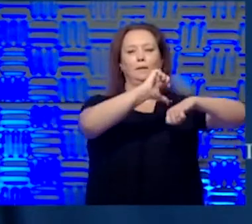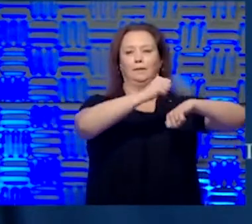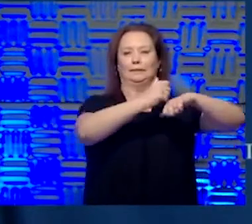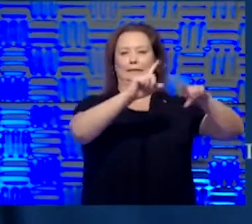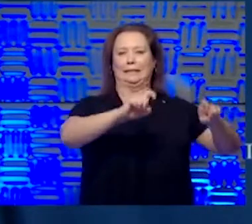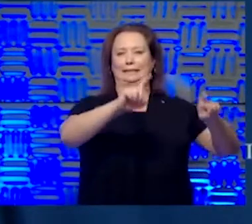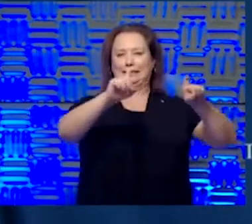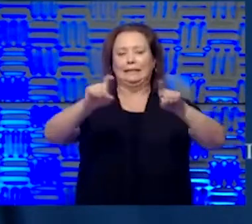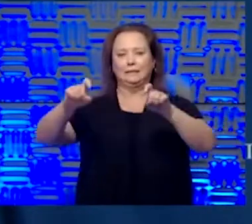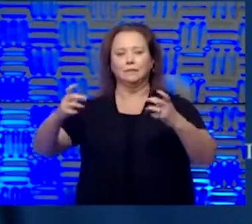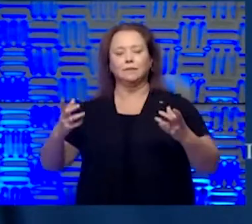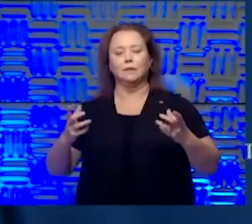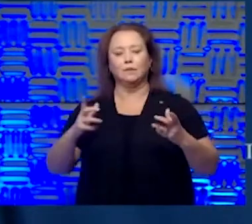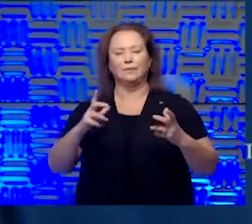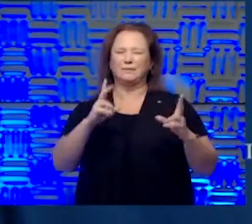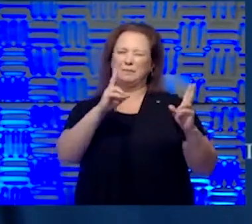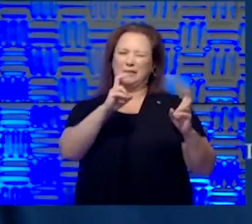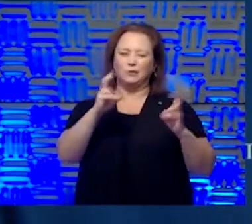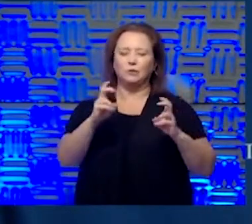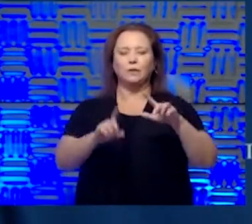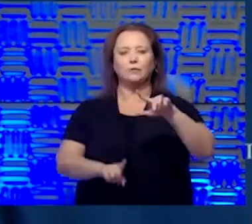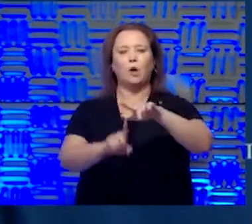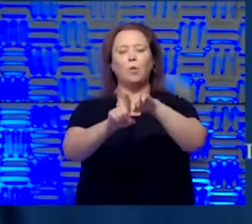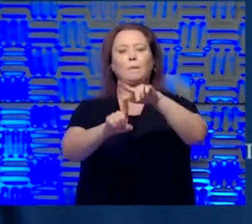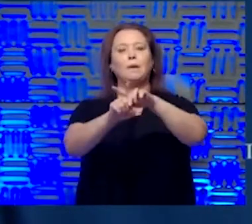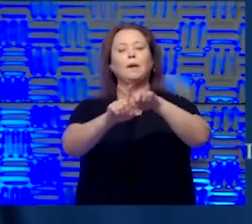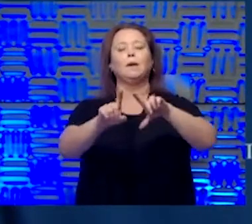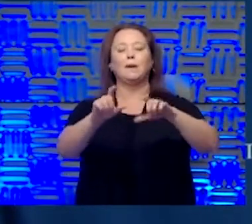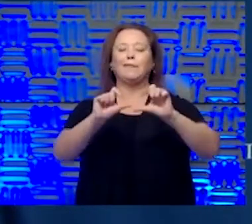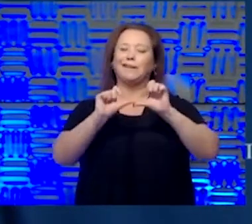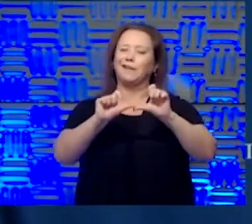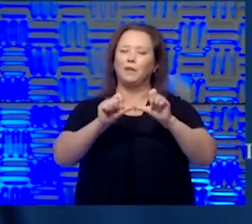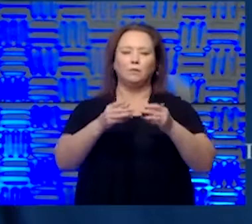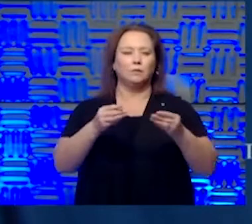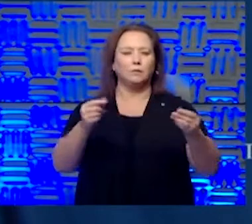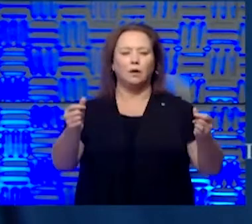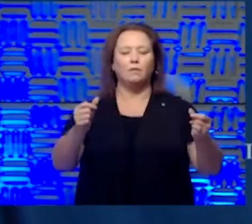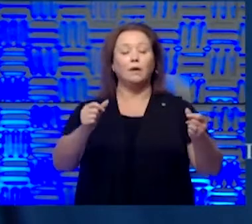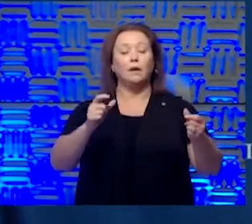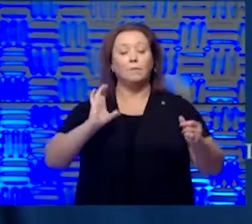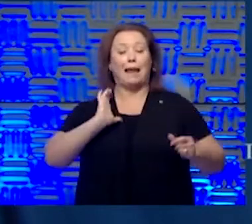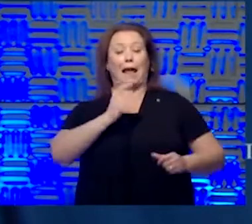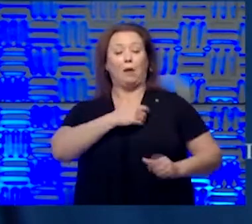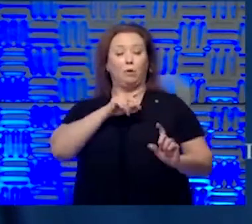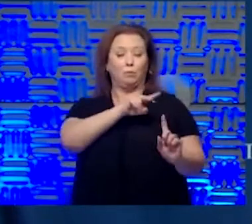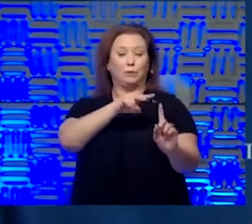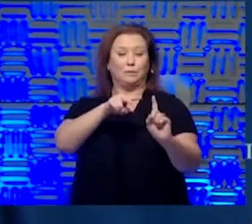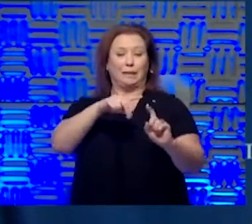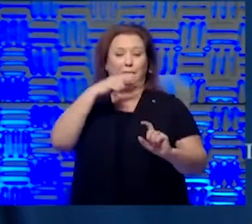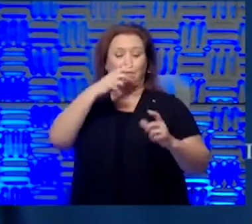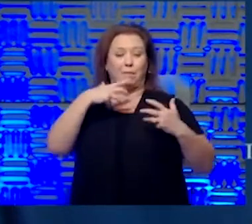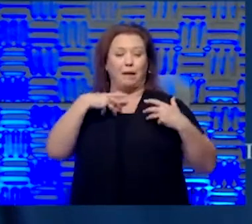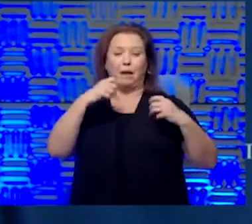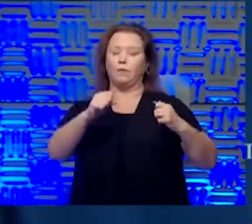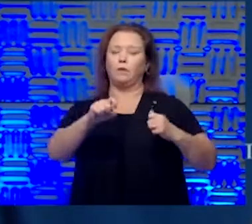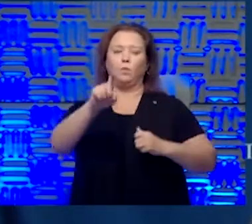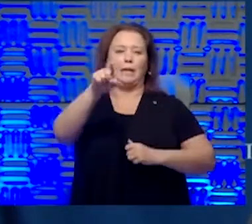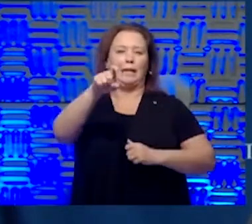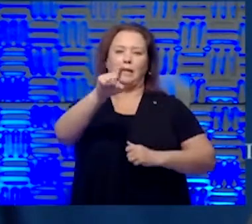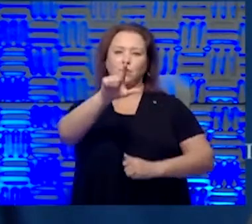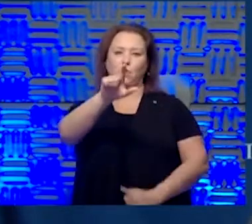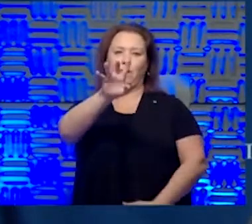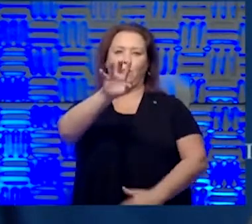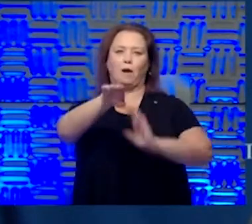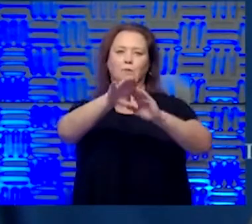got issues, but we got to keep working to solve those. I think we feel like in public health, we've got to get them back in 24 hours